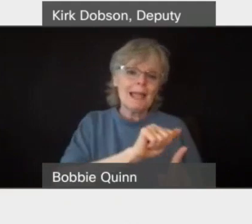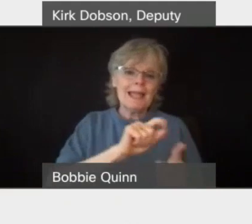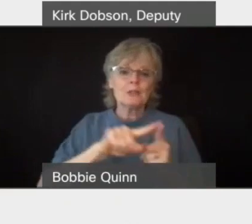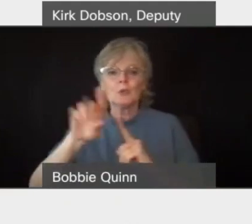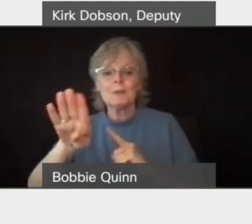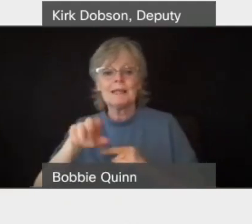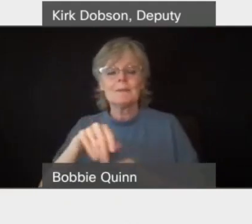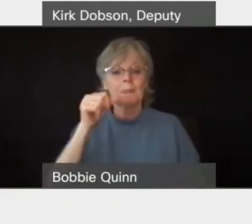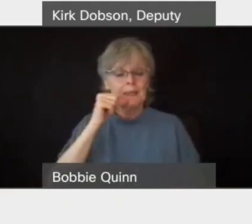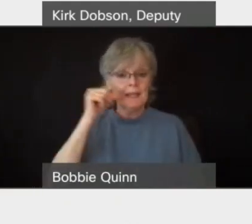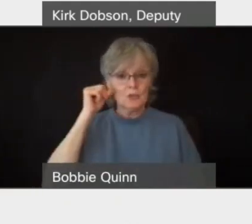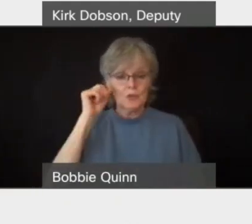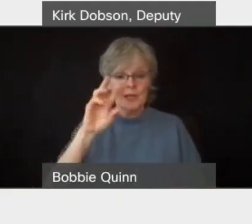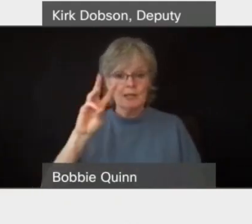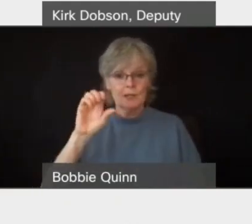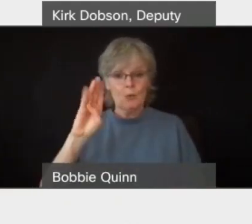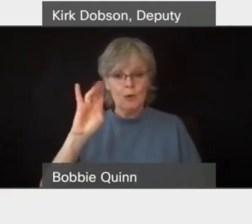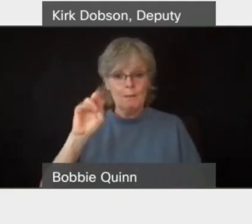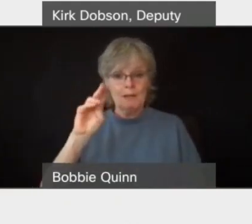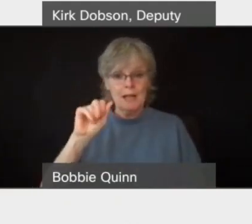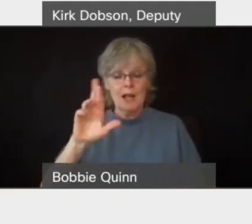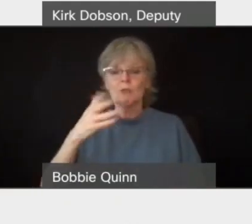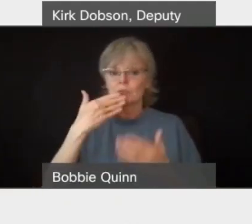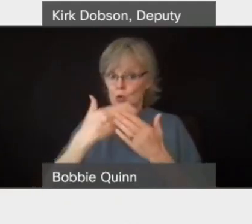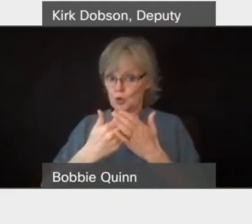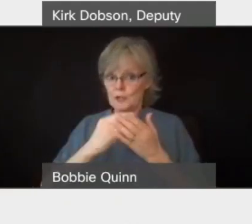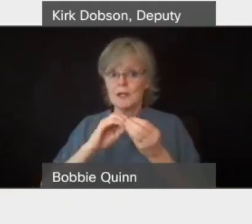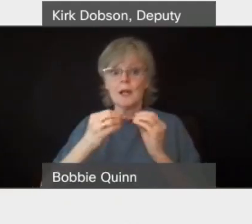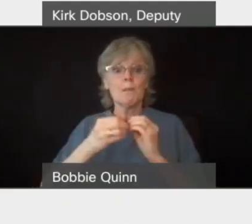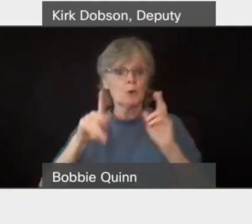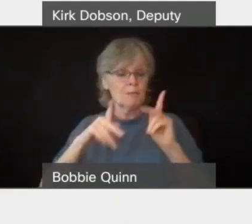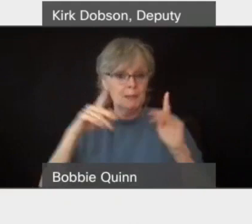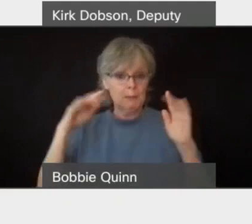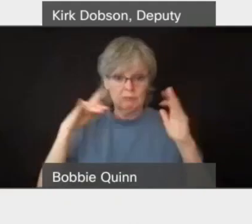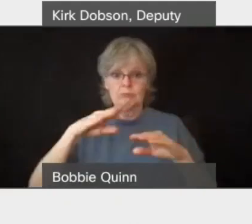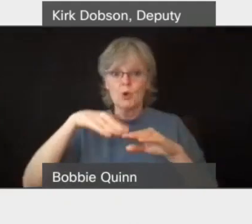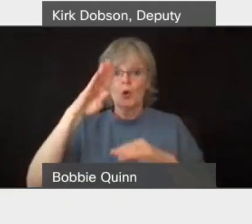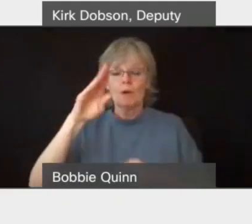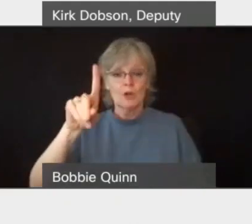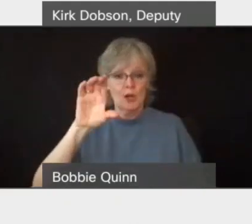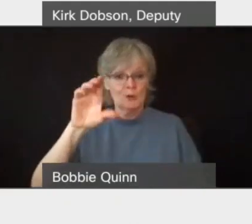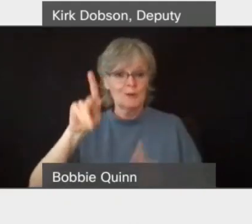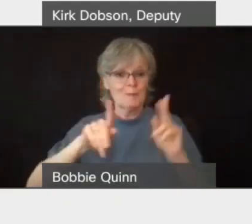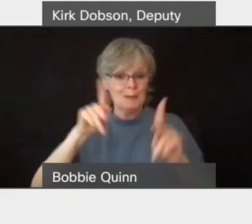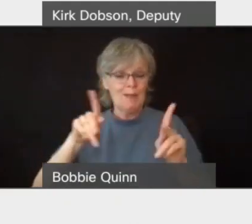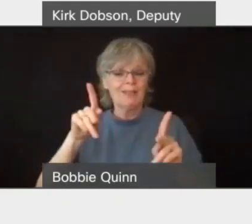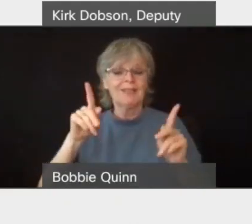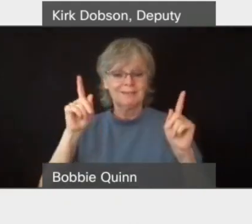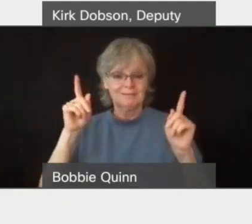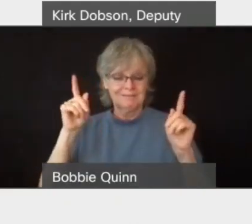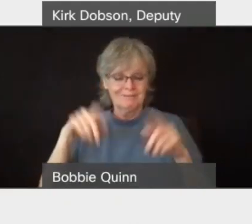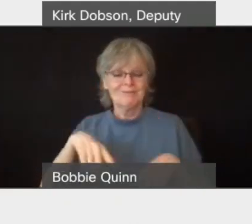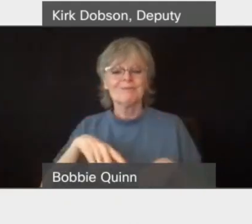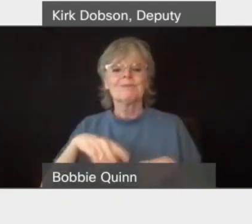Yesterday's webinar really had a good turnout. Over 100 people attended, a